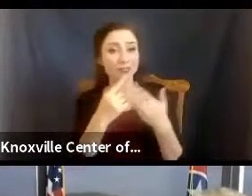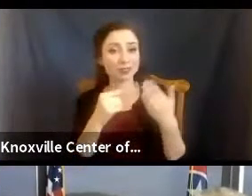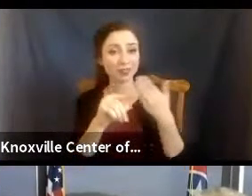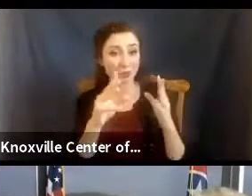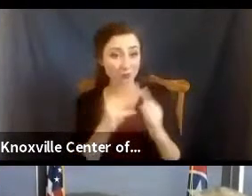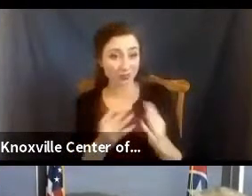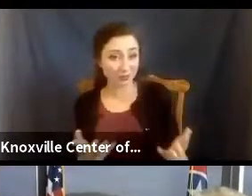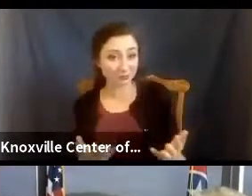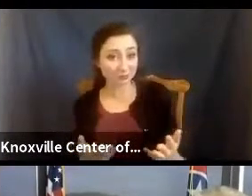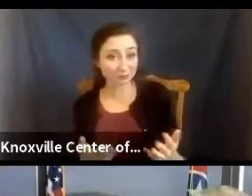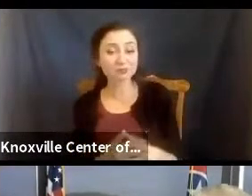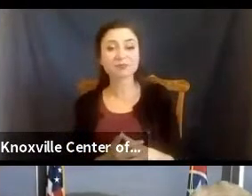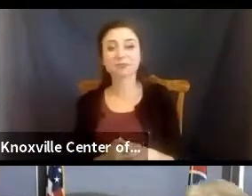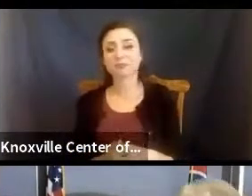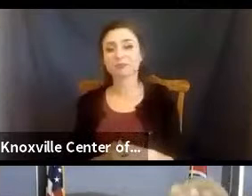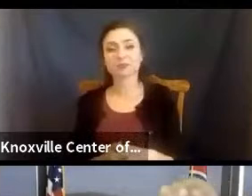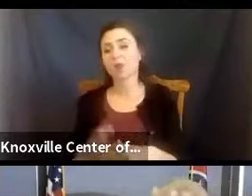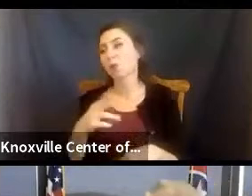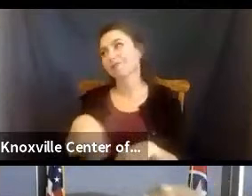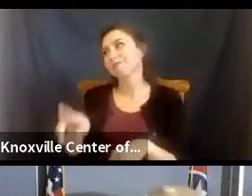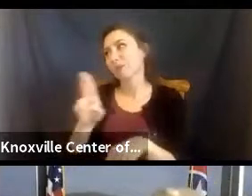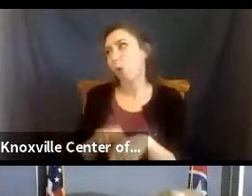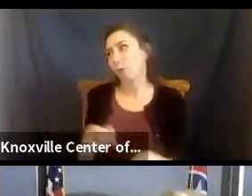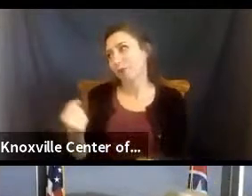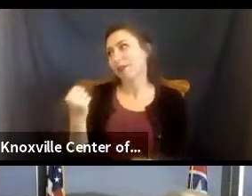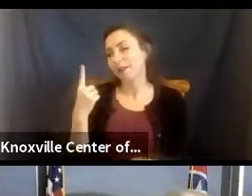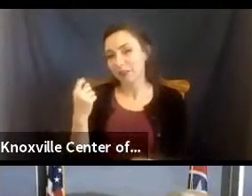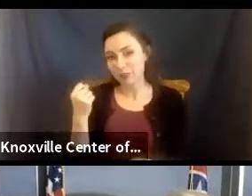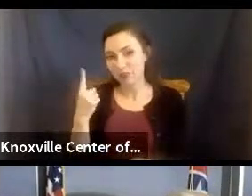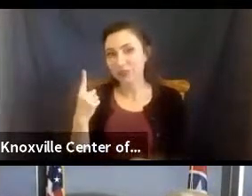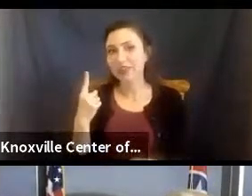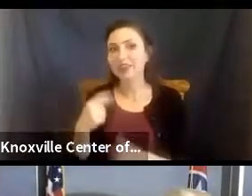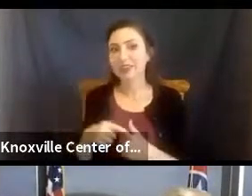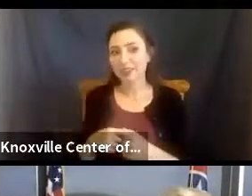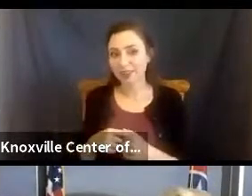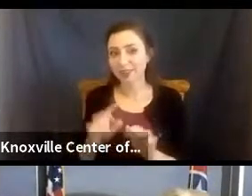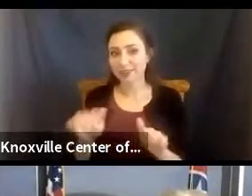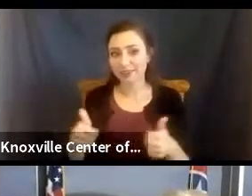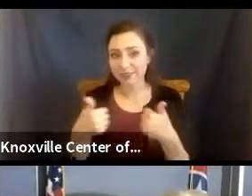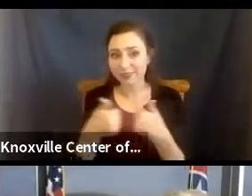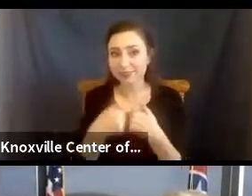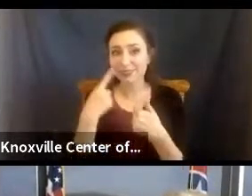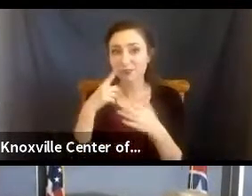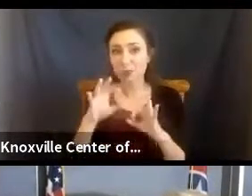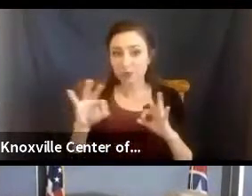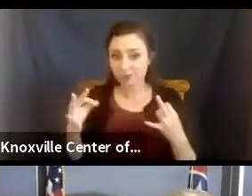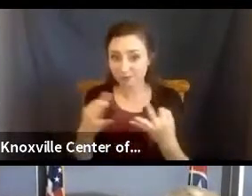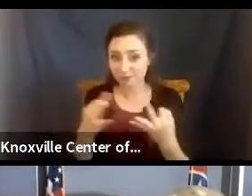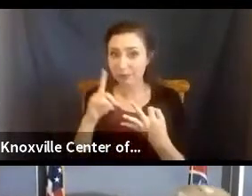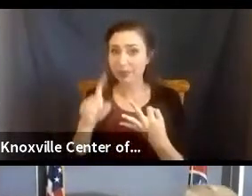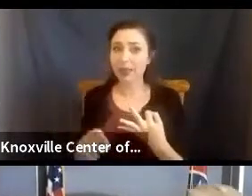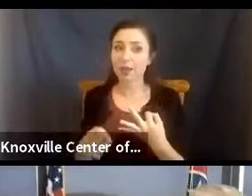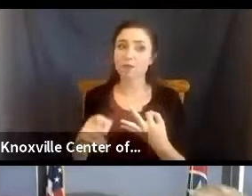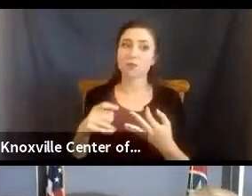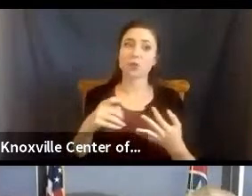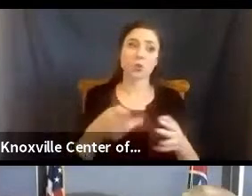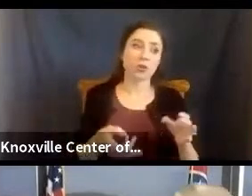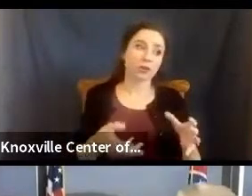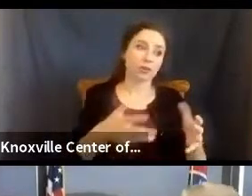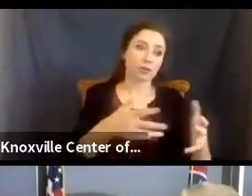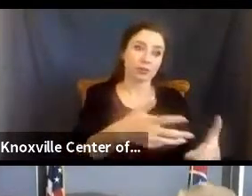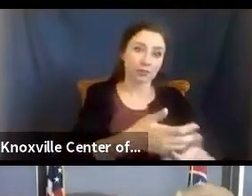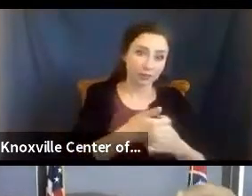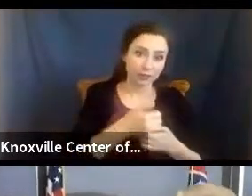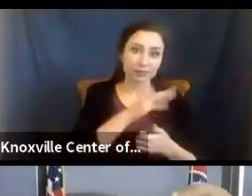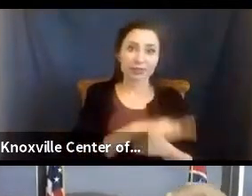meeting. And of course, we understand, the challenges for families having to come get a sick child, take